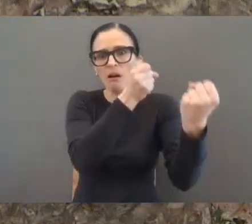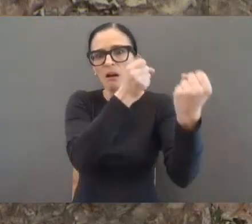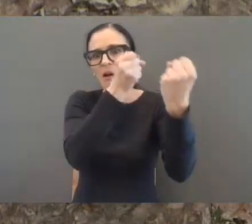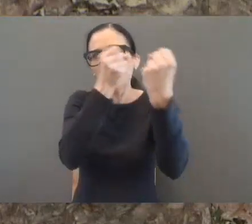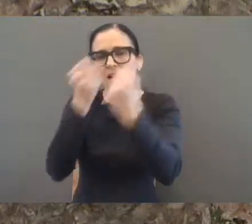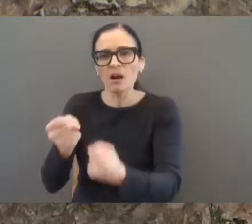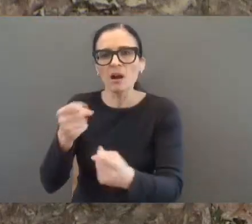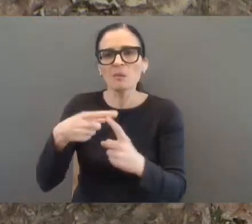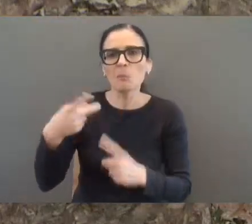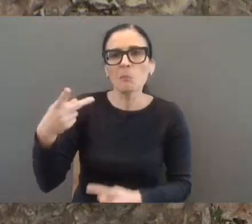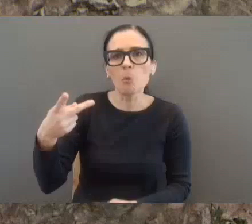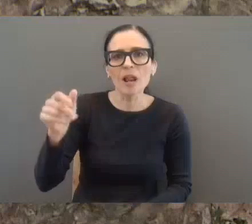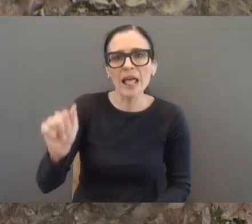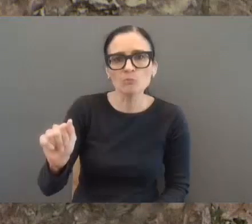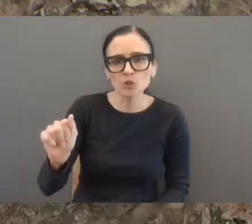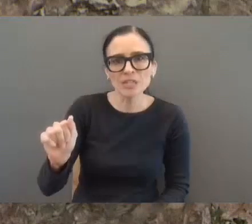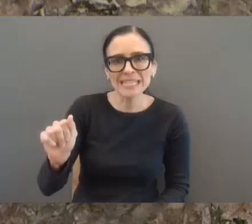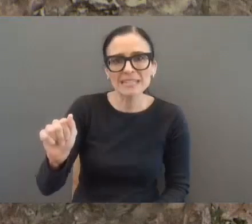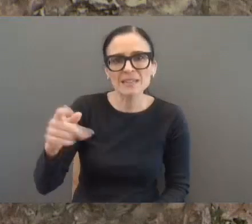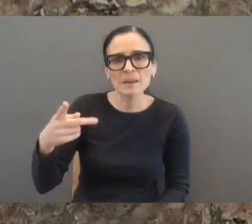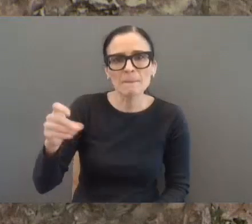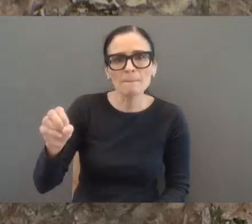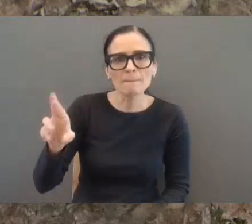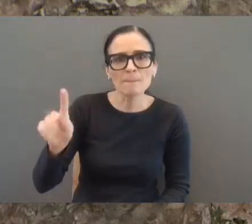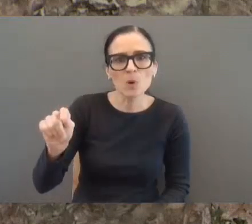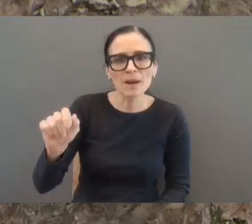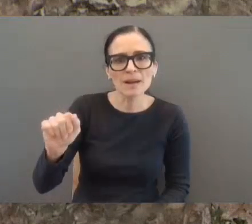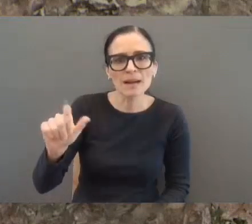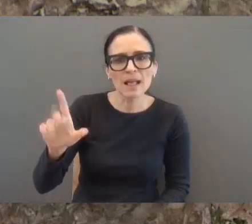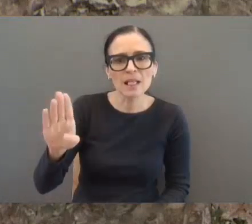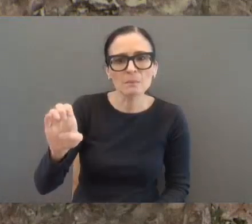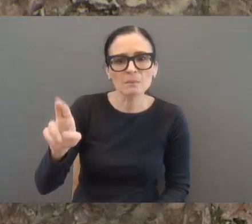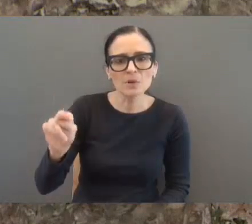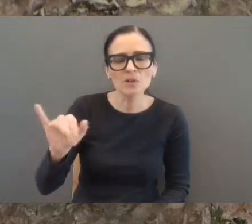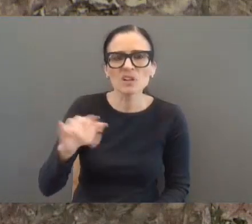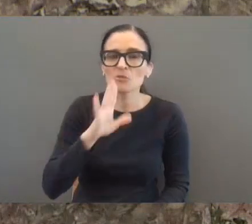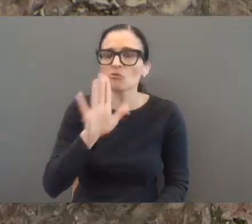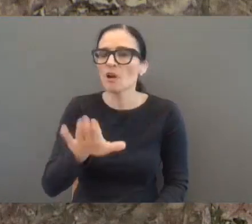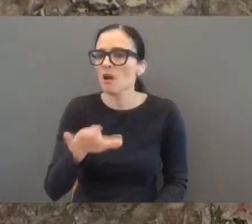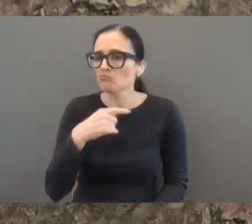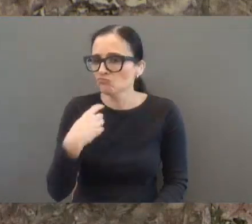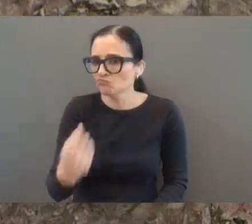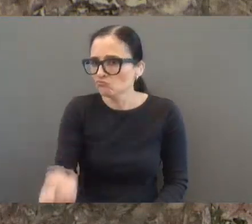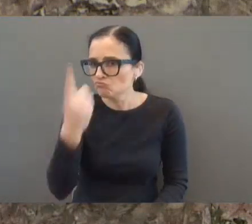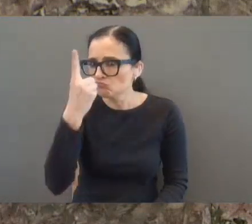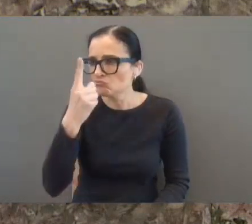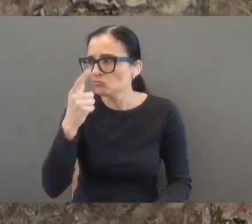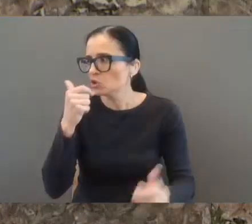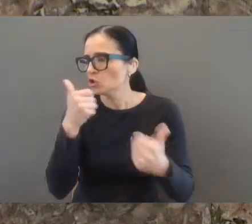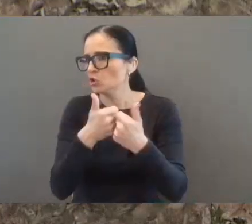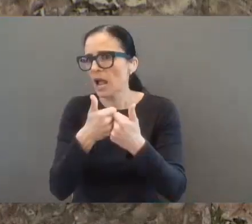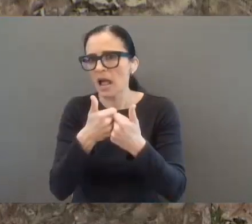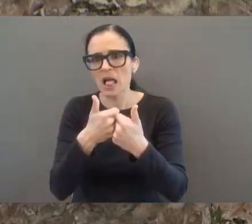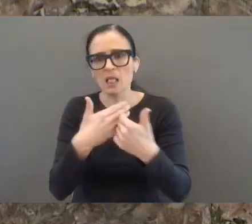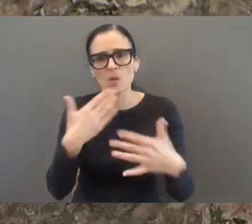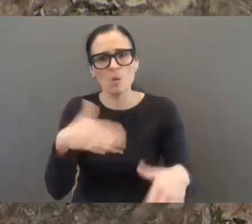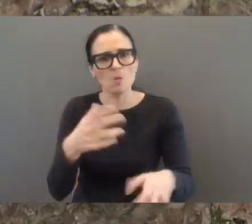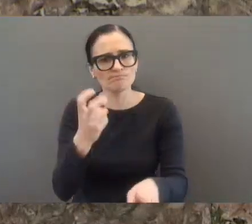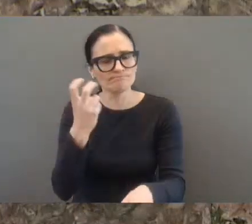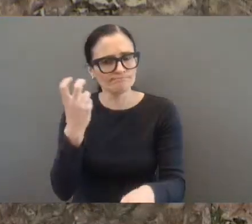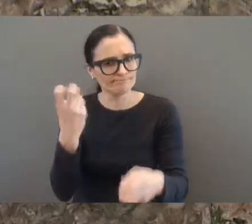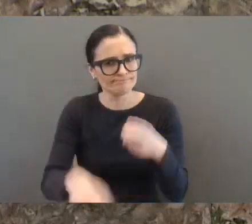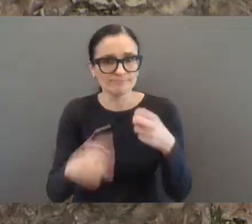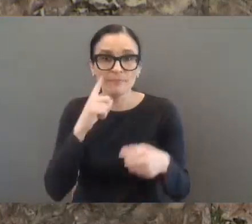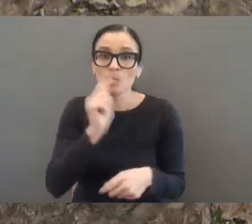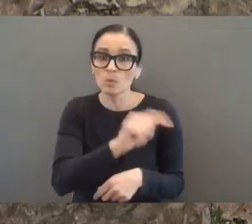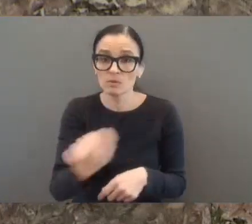I understand how challenging and difficult this is for people, and that's why I am so personally committed to ensuring that this work is done and